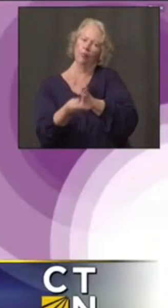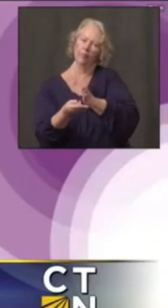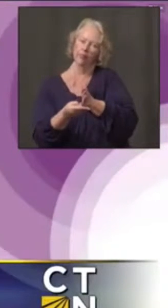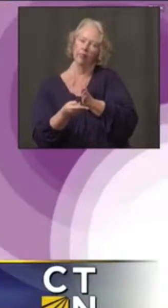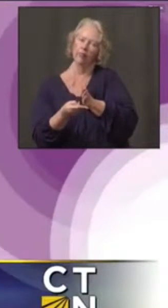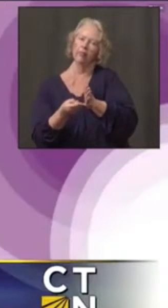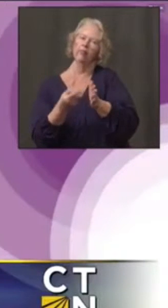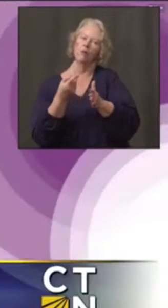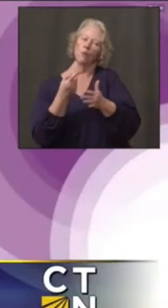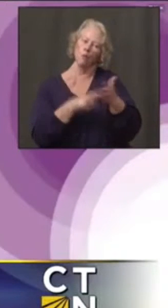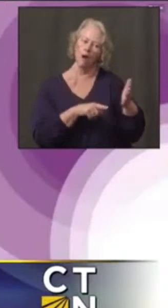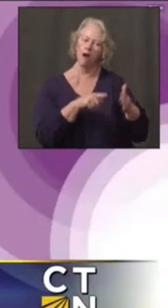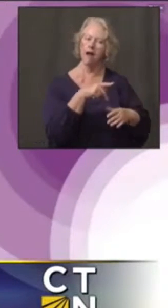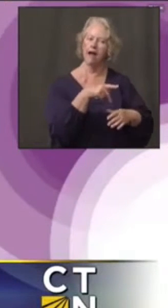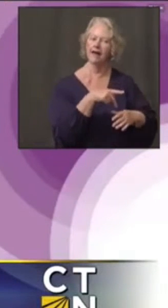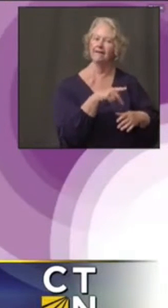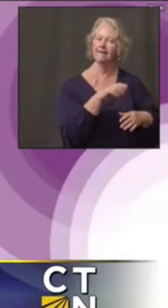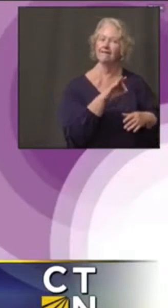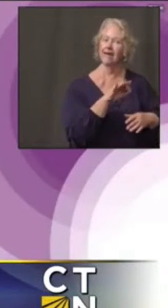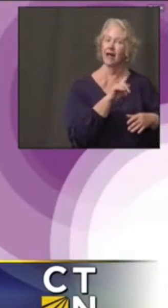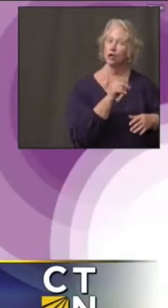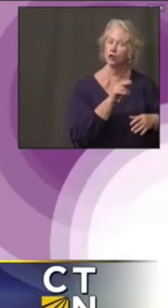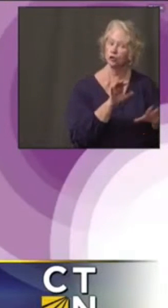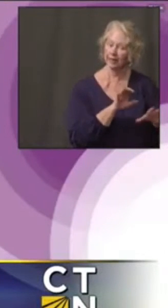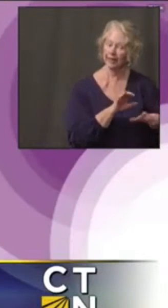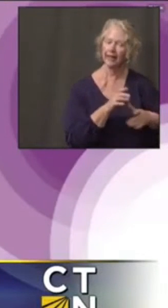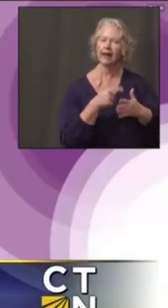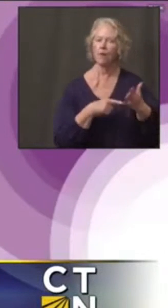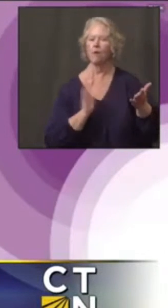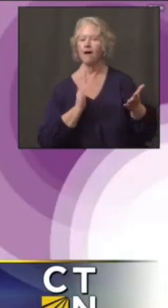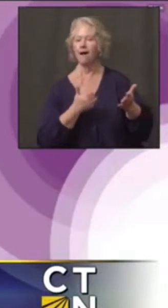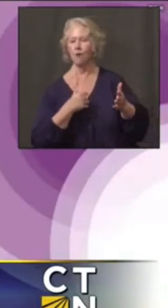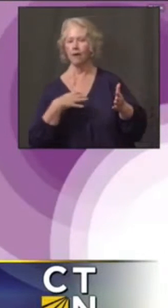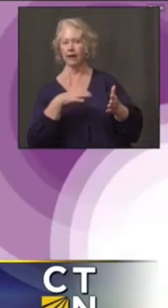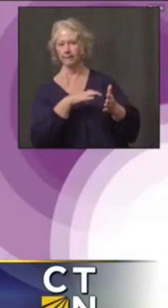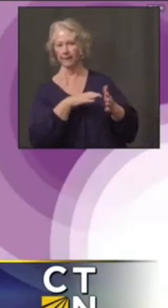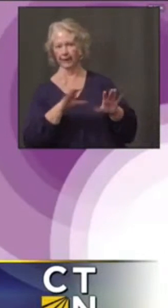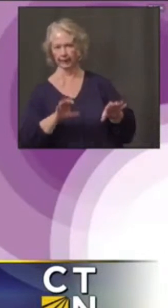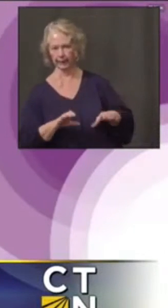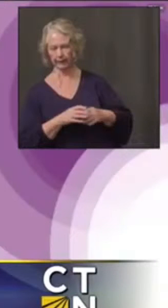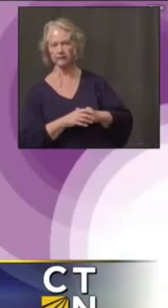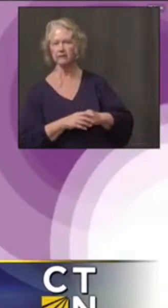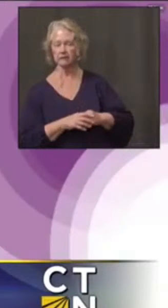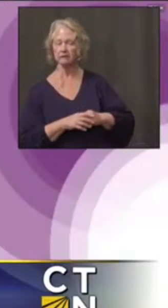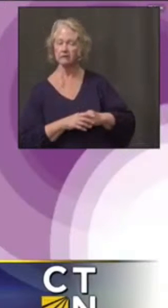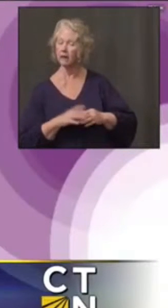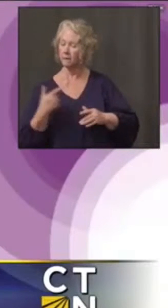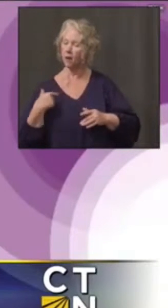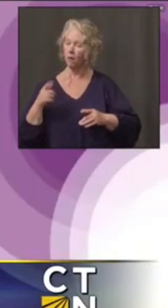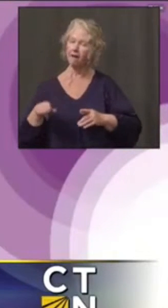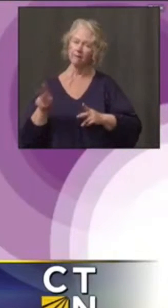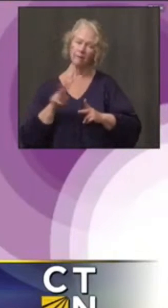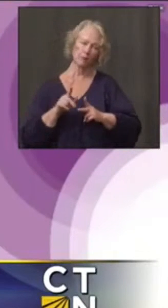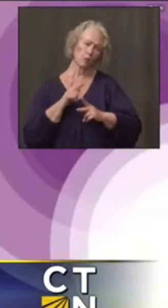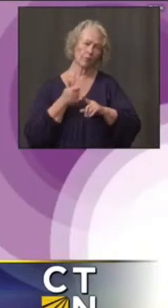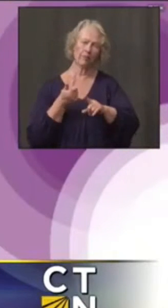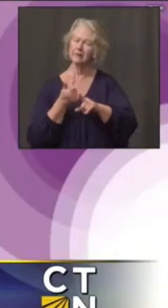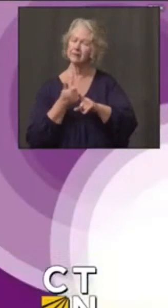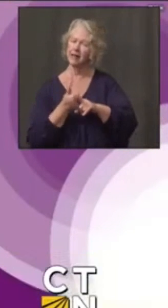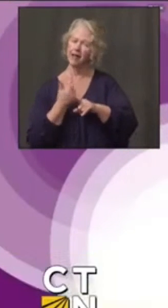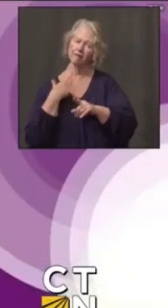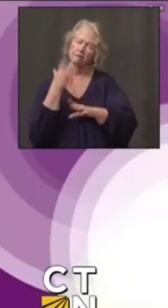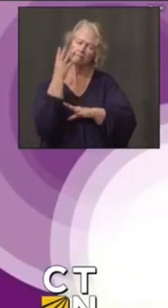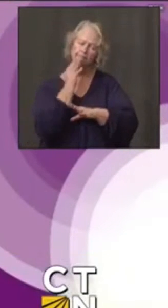underwent, as well as the work that we've done as an advisory group. So we've got subject matter experts throughout the state who are going to